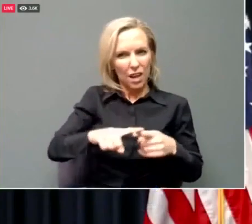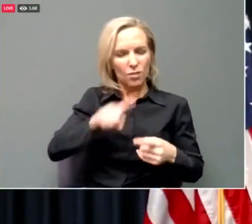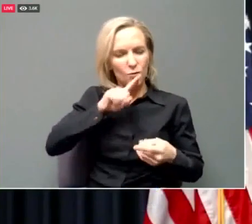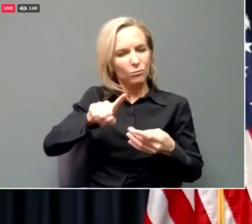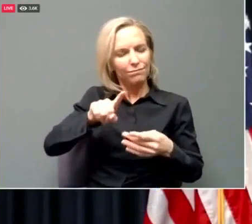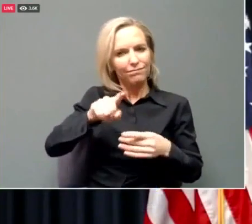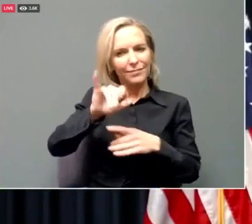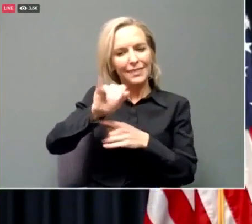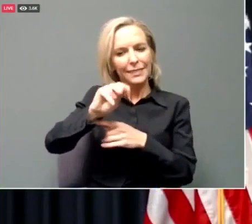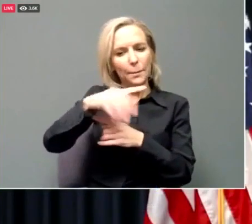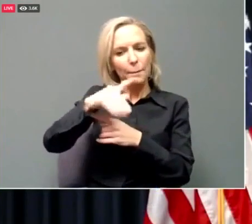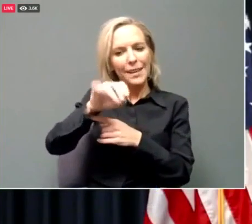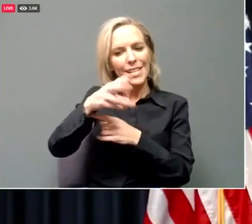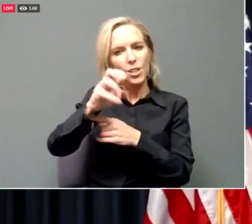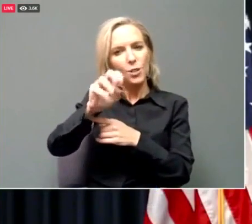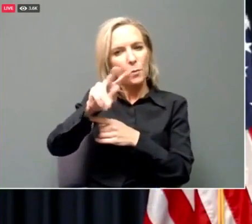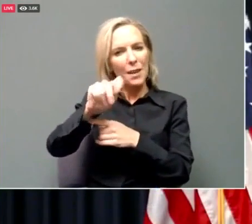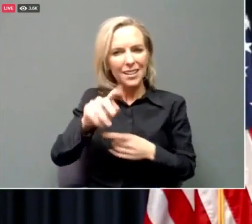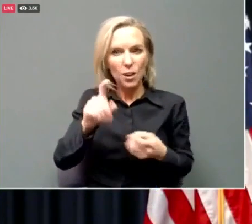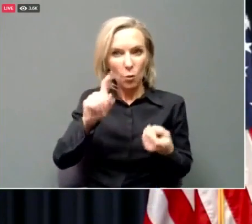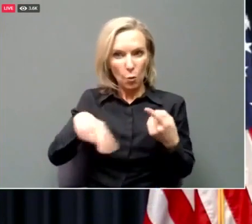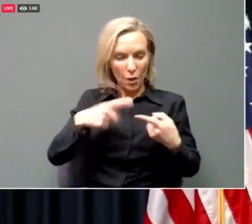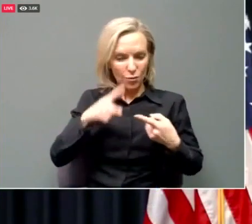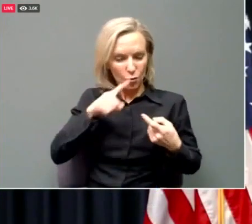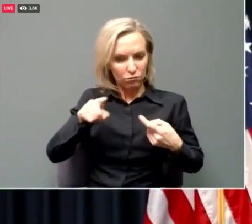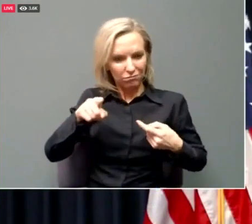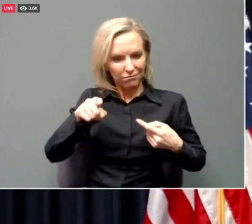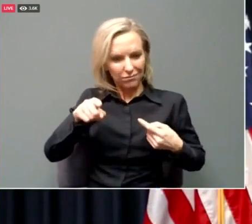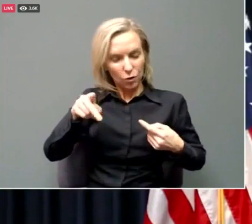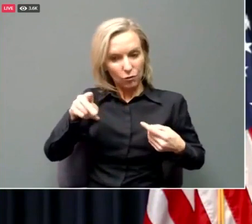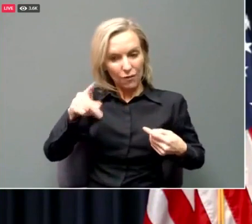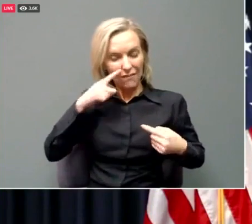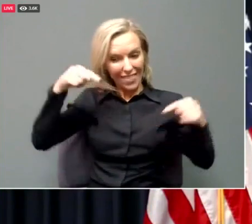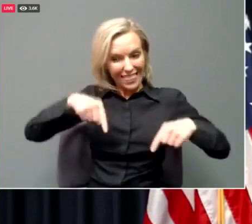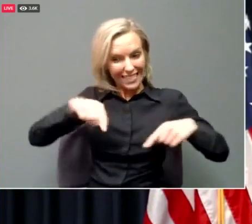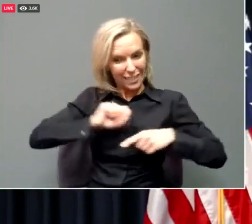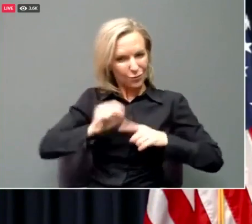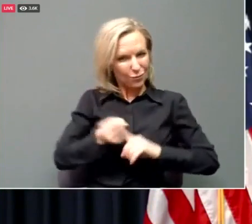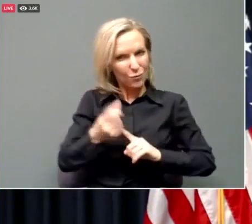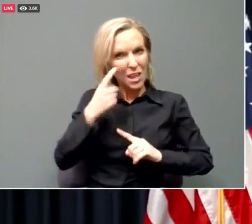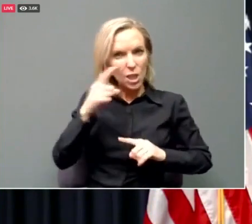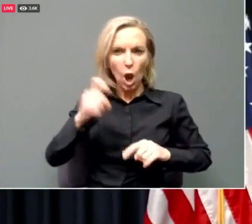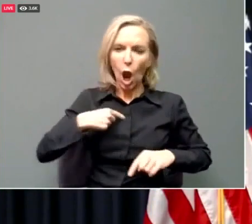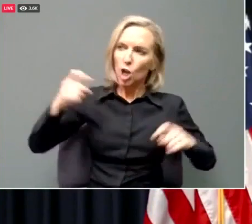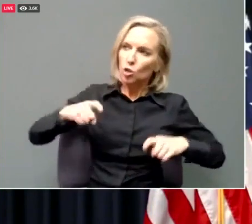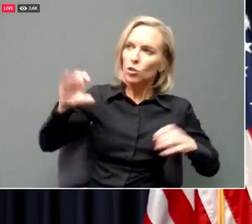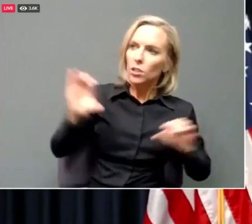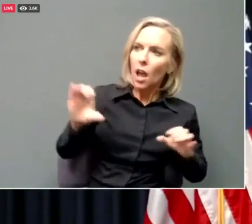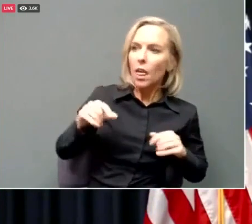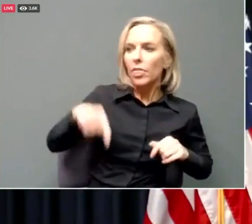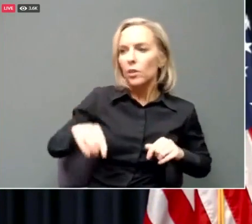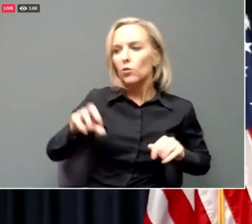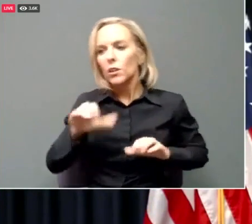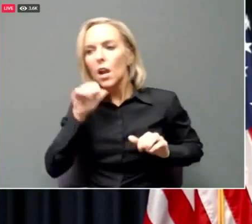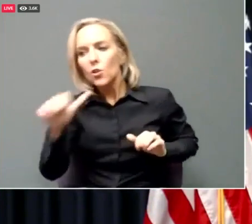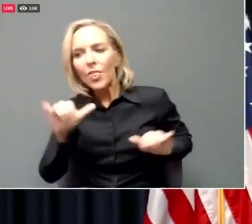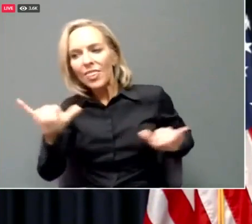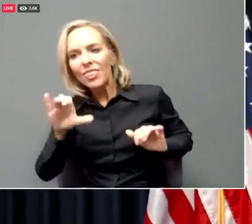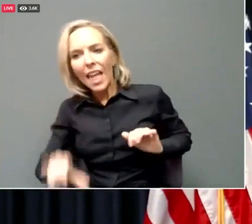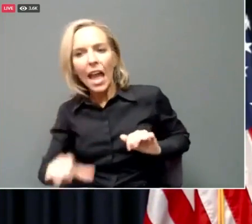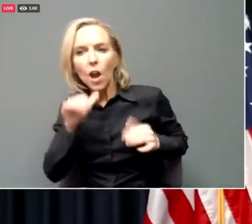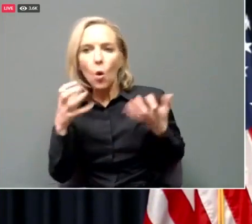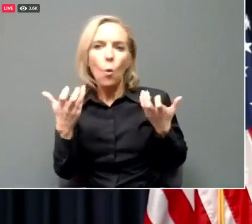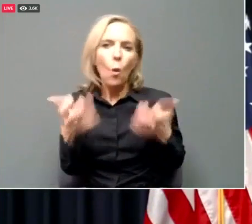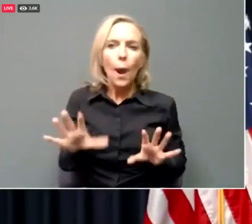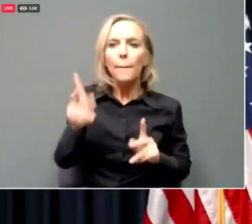When you look at this thing, you can't say, you know, do you think you shouldn't have taken certain actions so certain people wouldn't be mad at you? Now, I